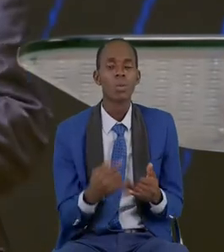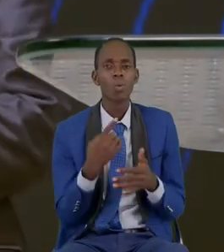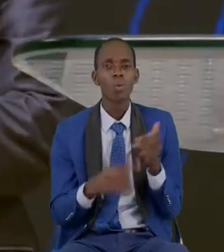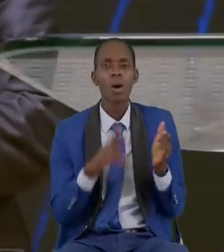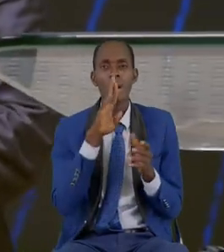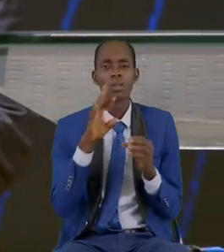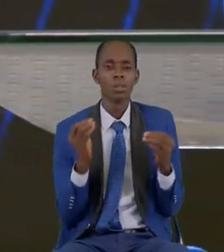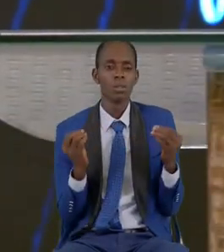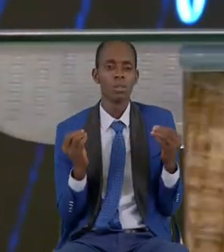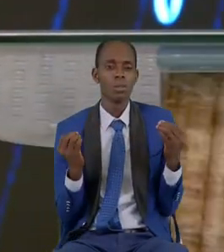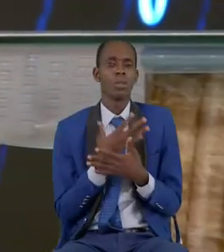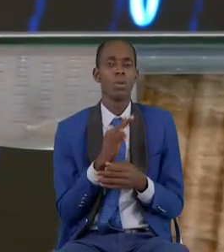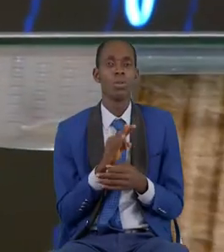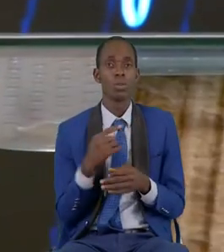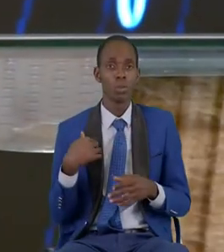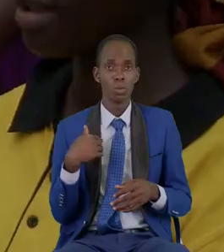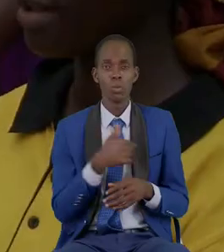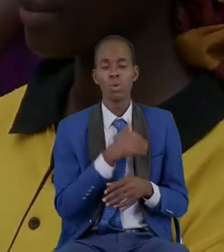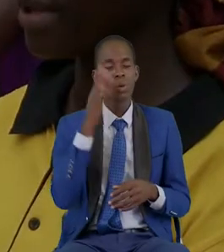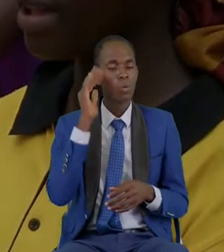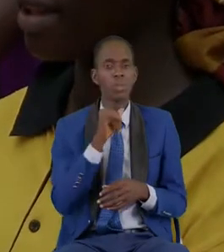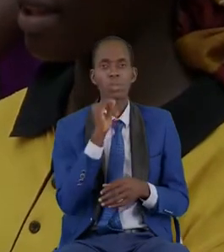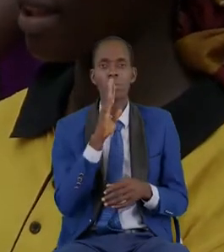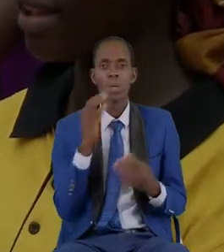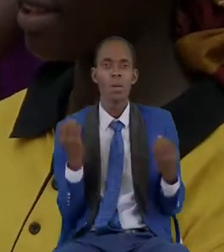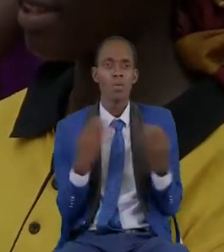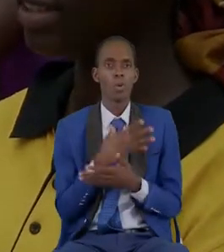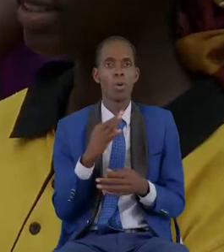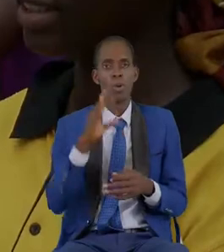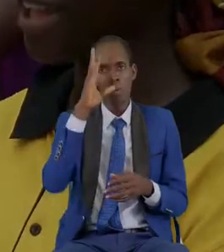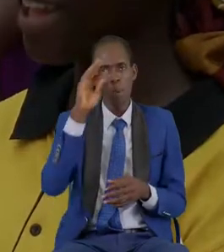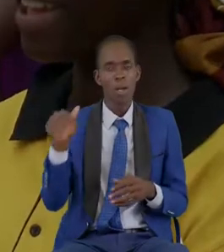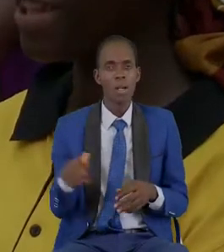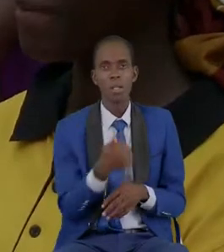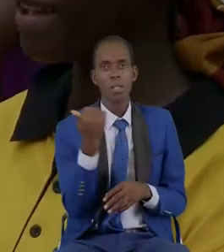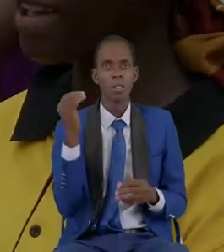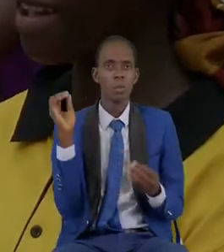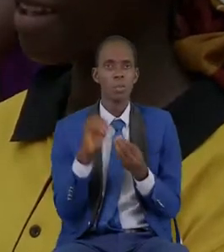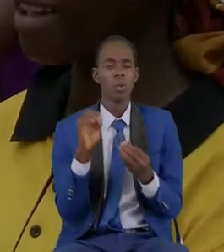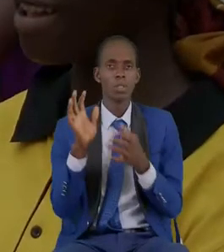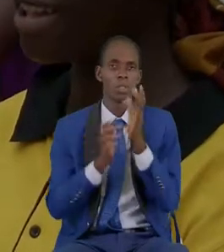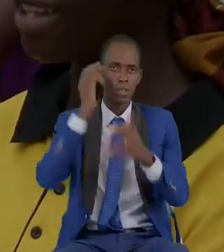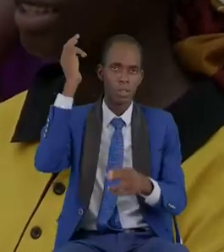will not be afraid of man anymore. Amen.